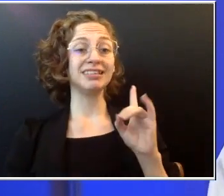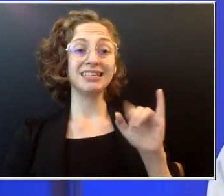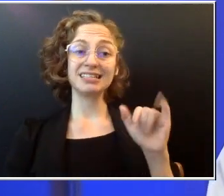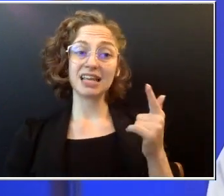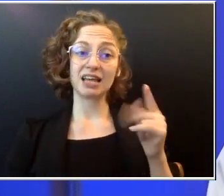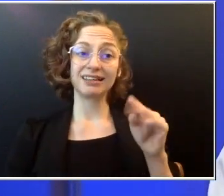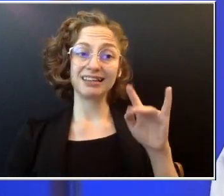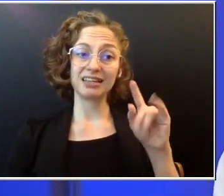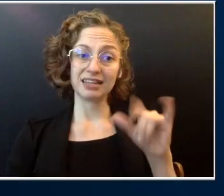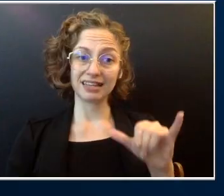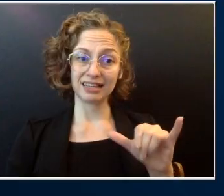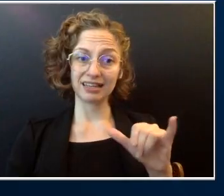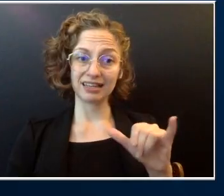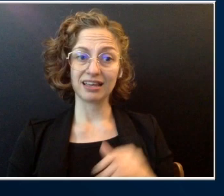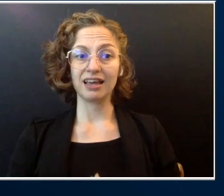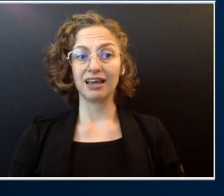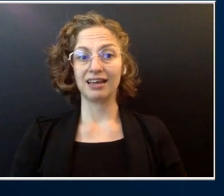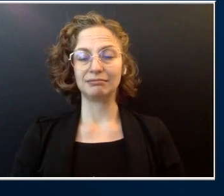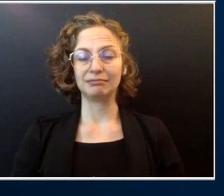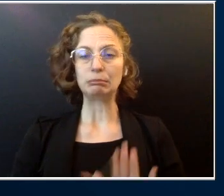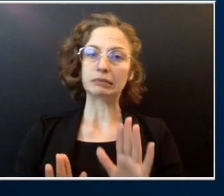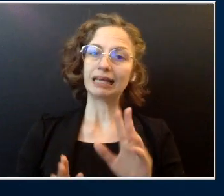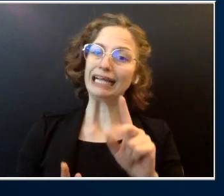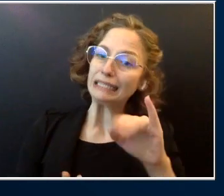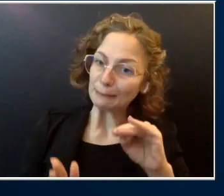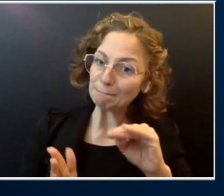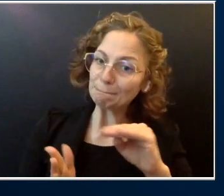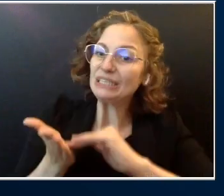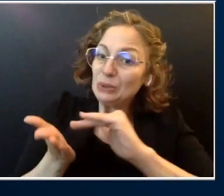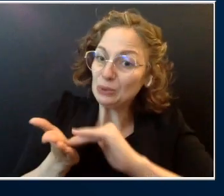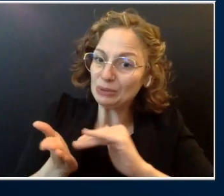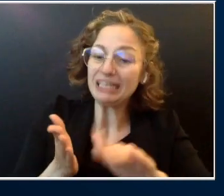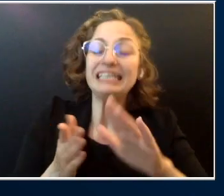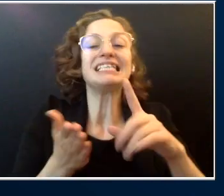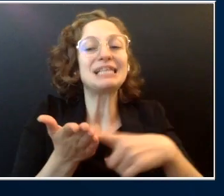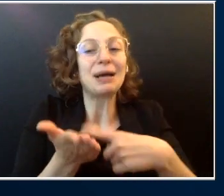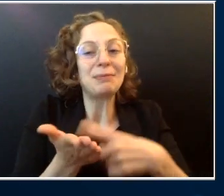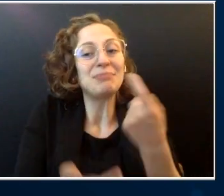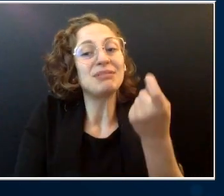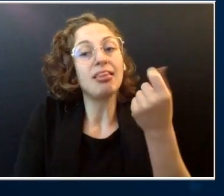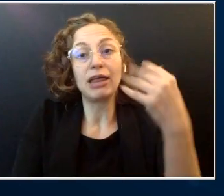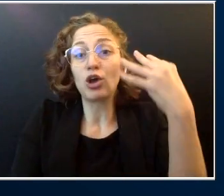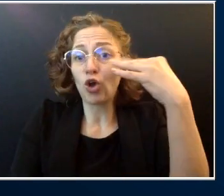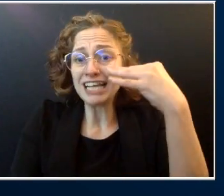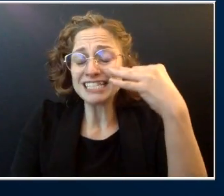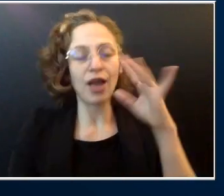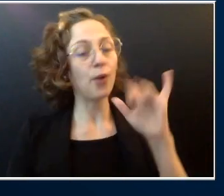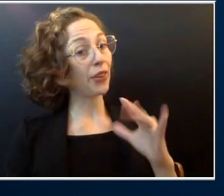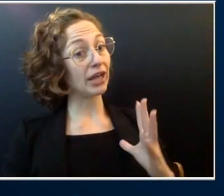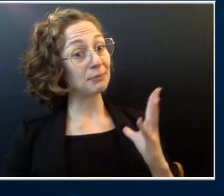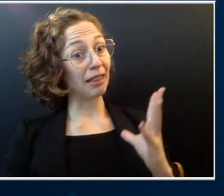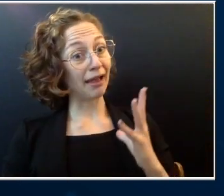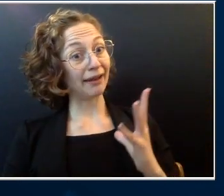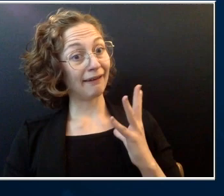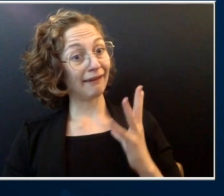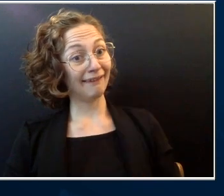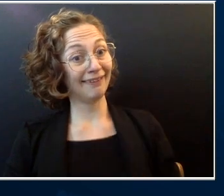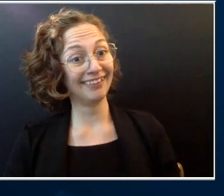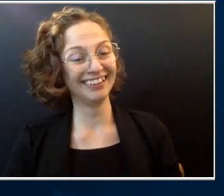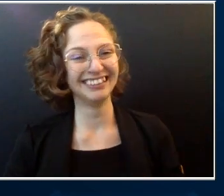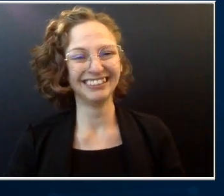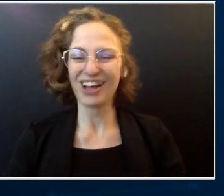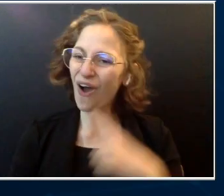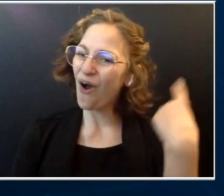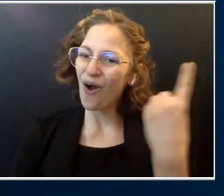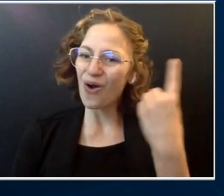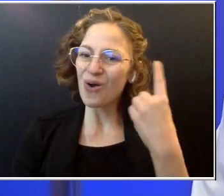a little craziness through all of it. Always smiling, always smiling, always trying to have a lot